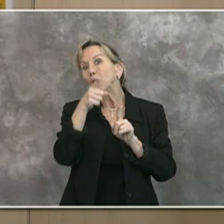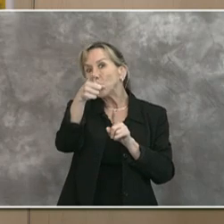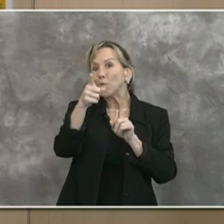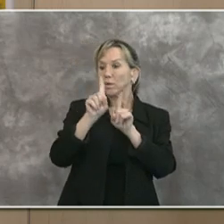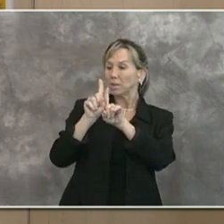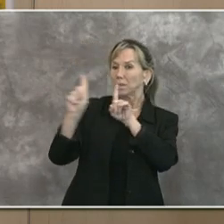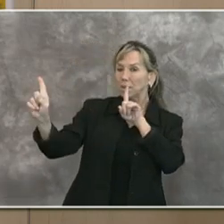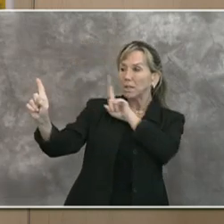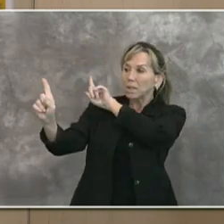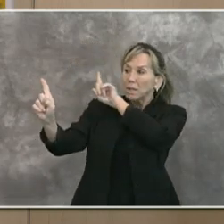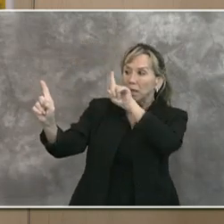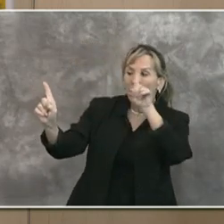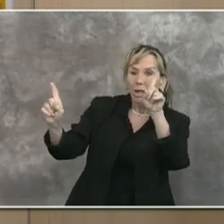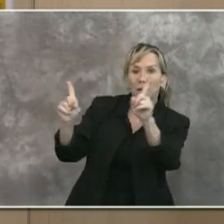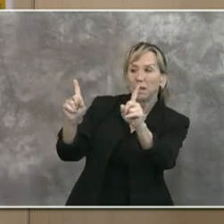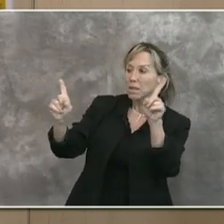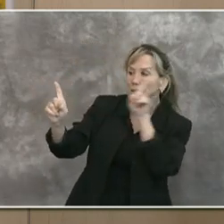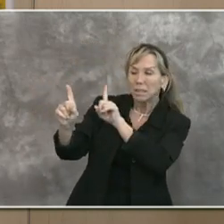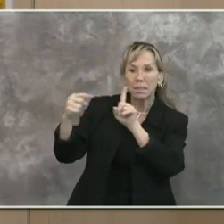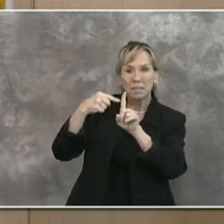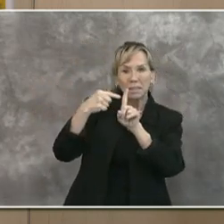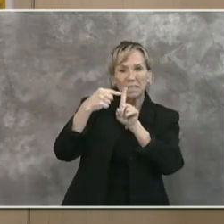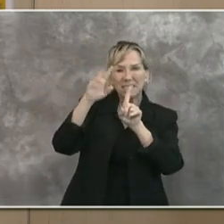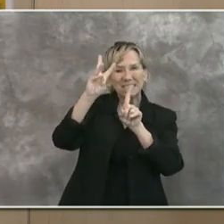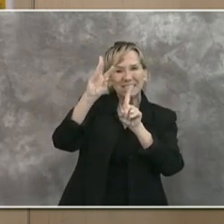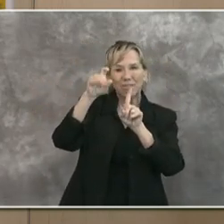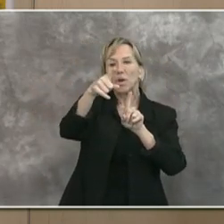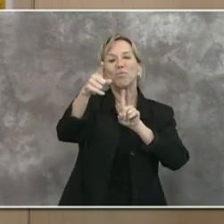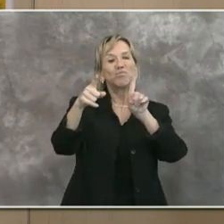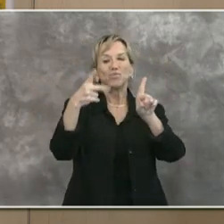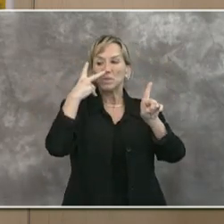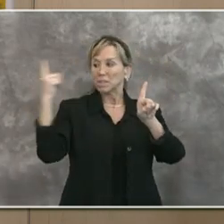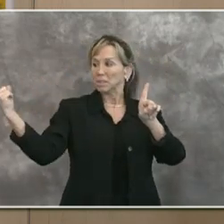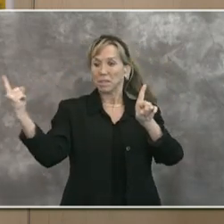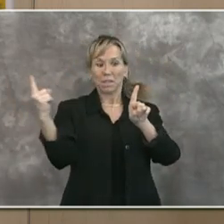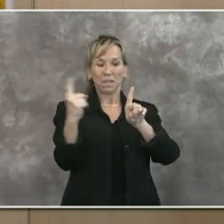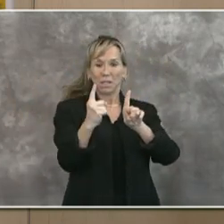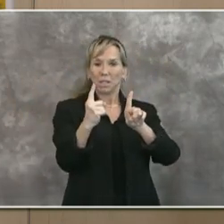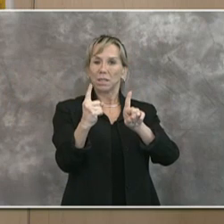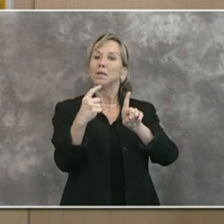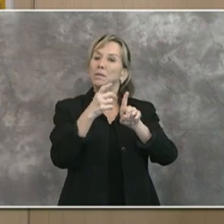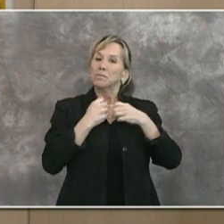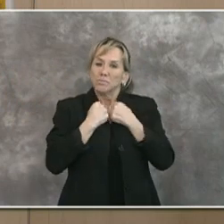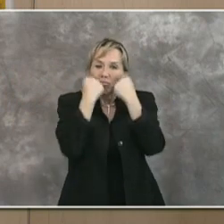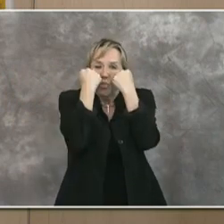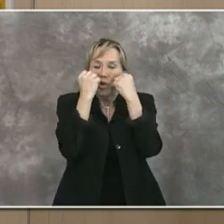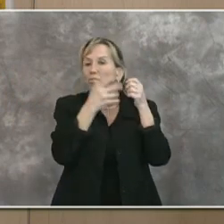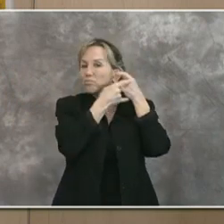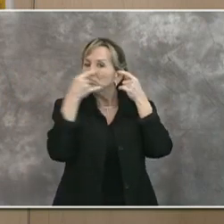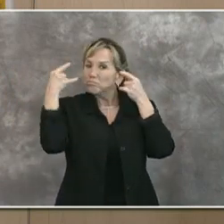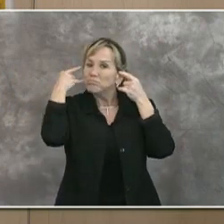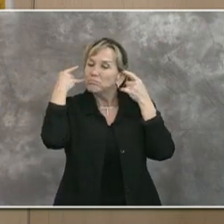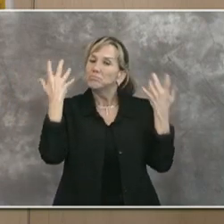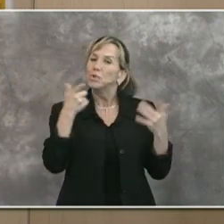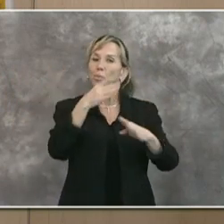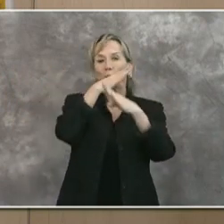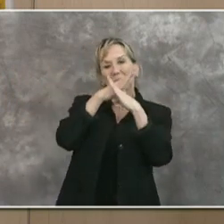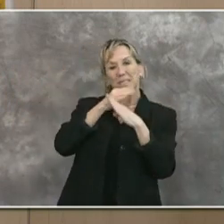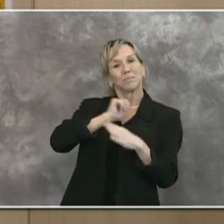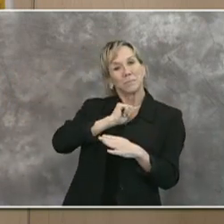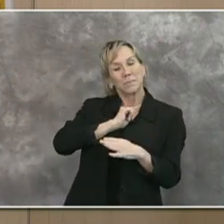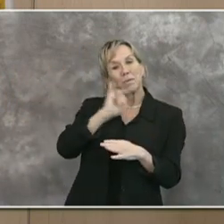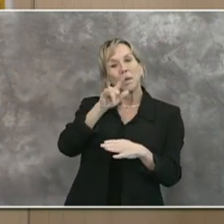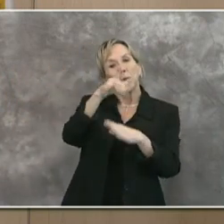6 feet or you see people coming and approaching you, place your face covering so that you protect